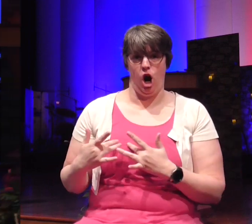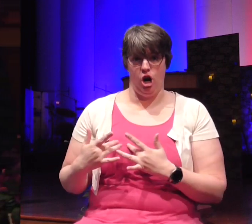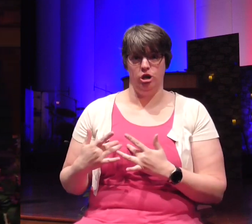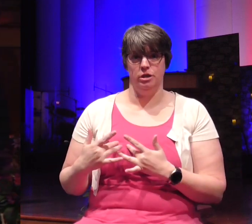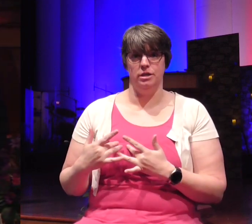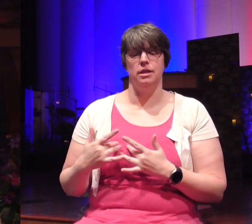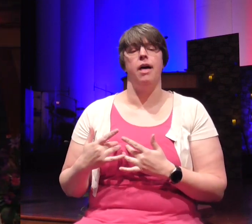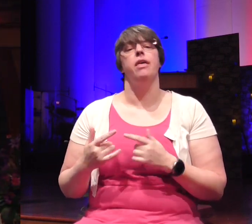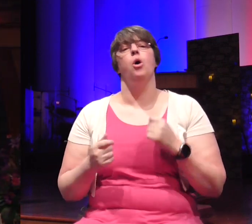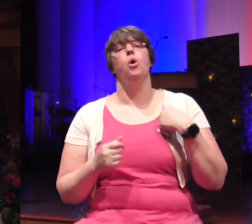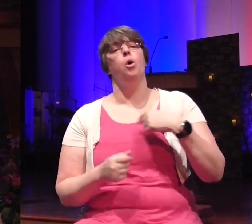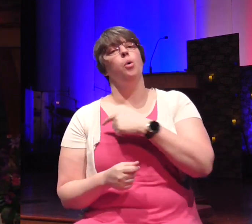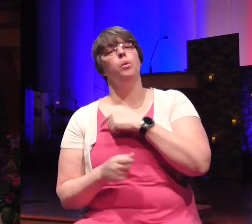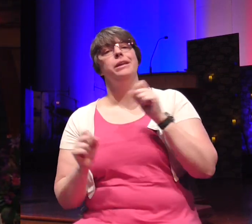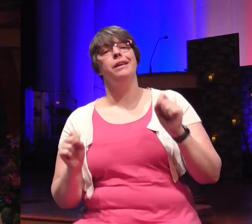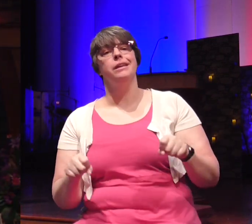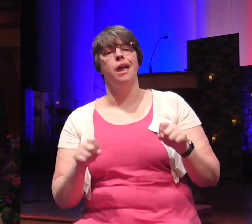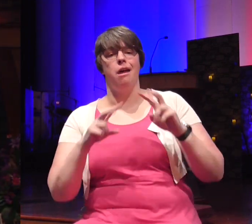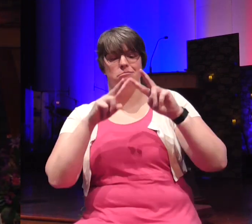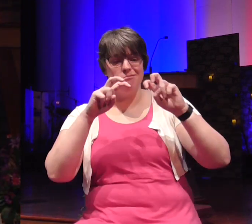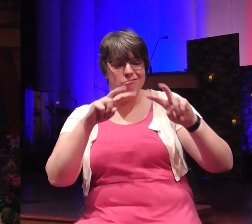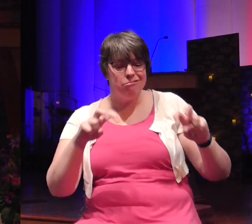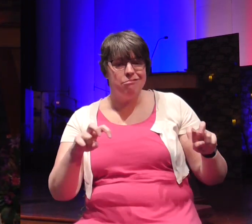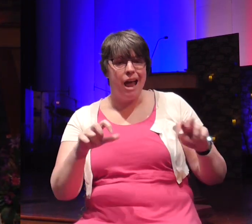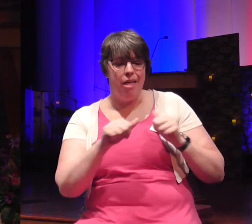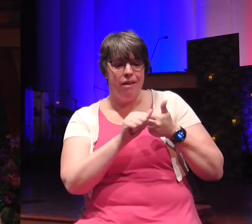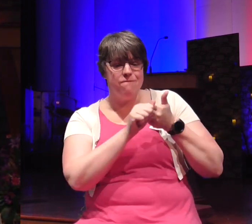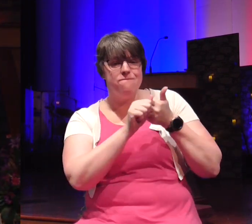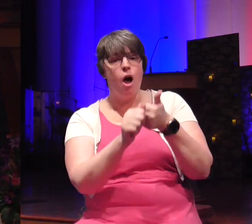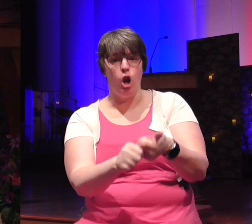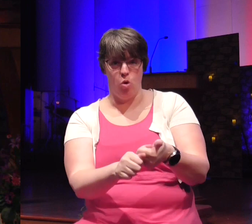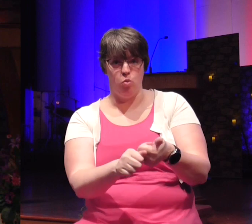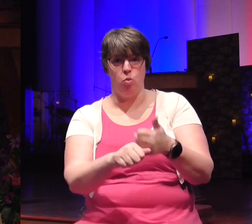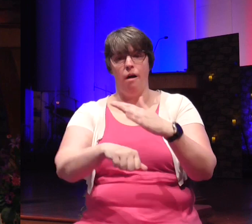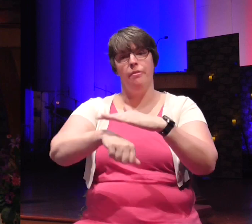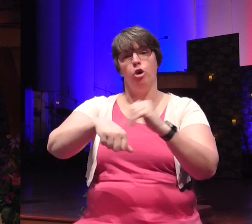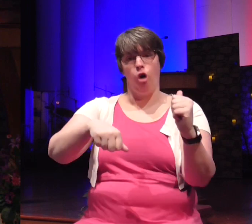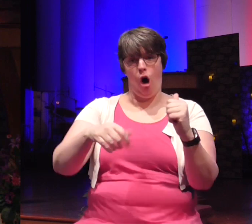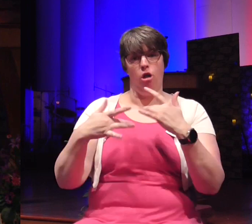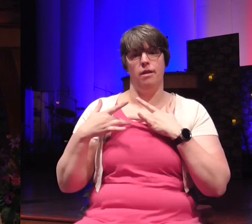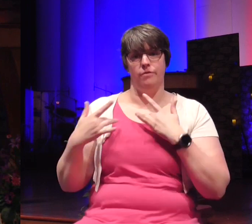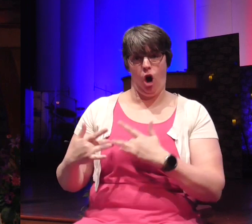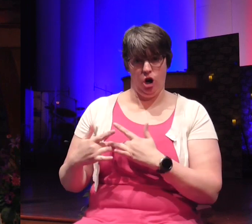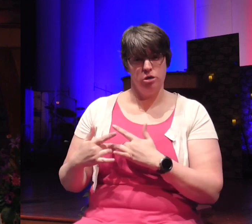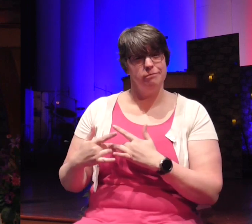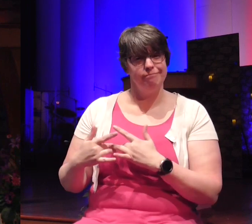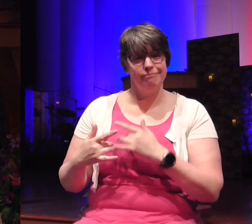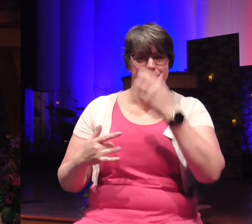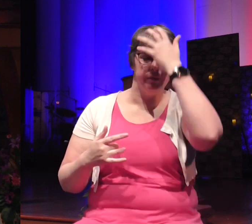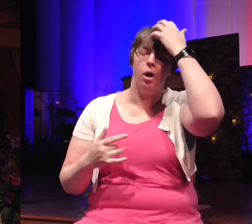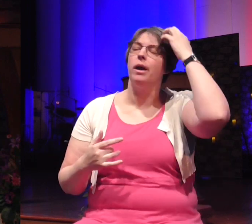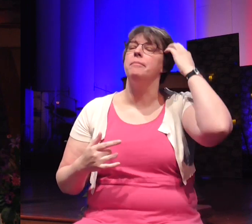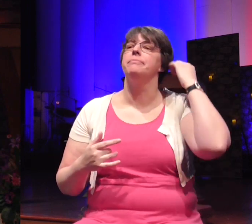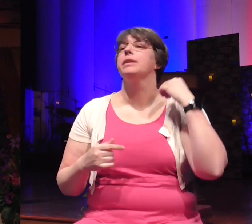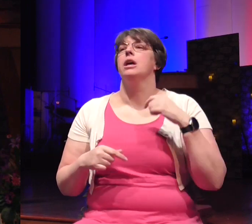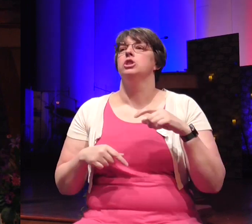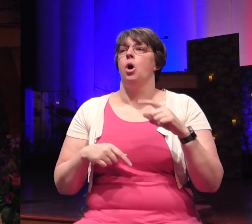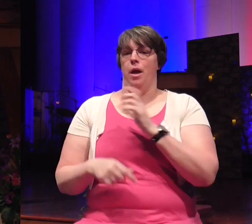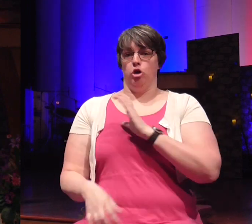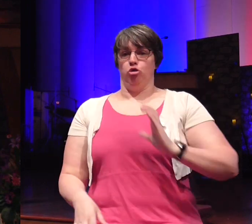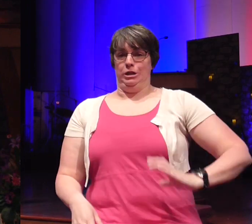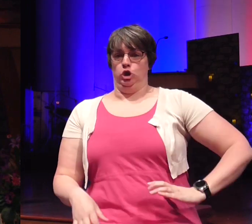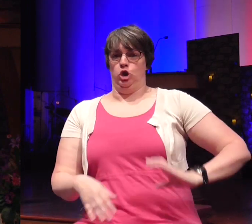the call of the heart. Now, in the Christian calendar of holy days, this is